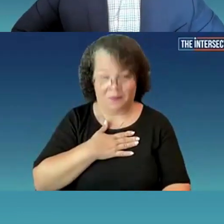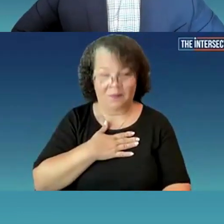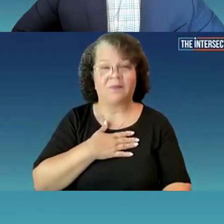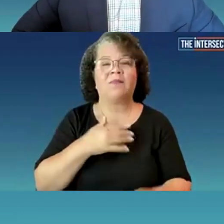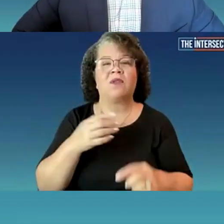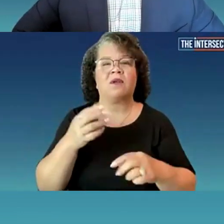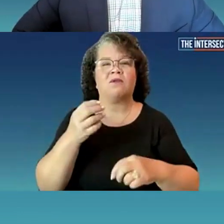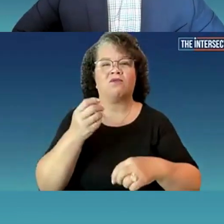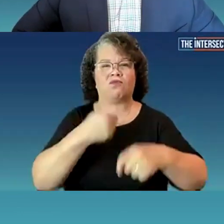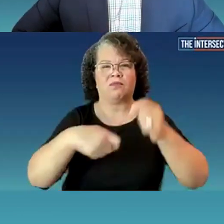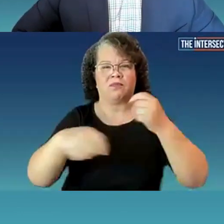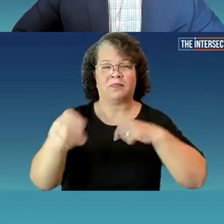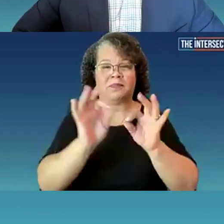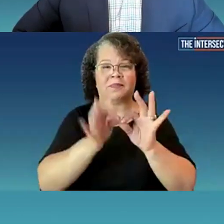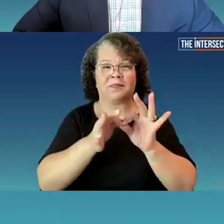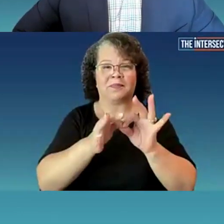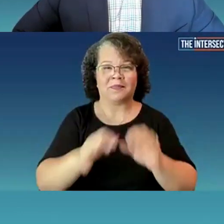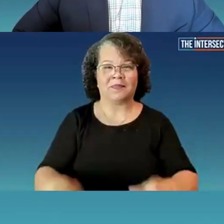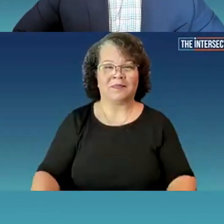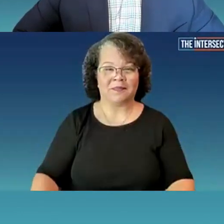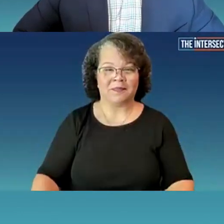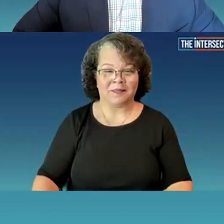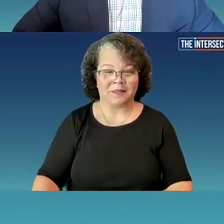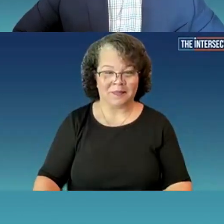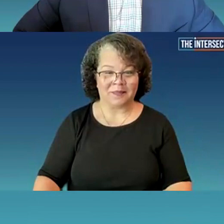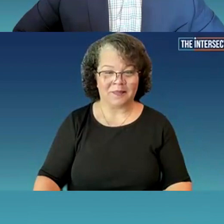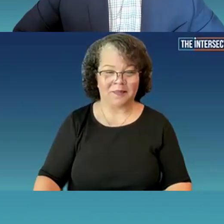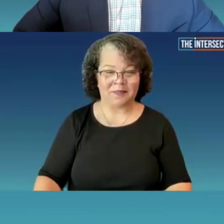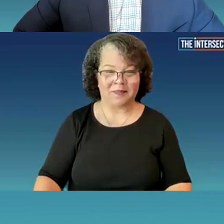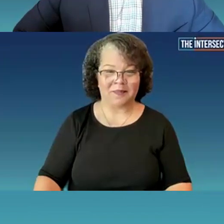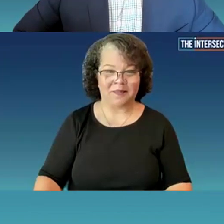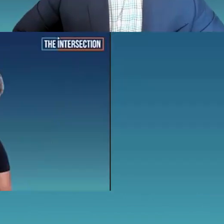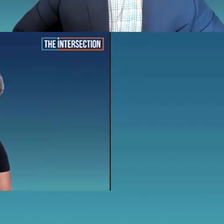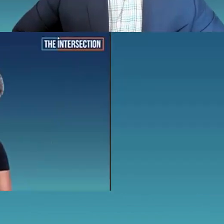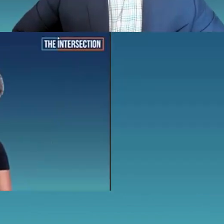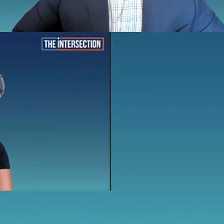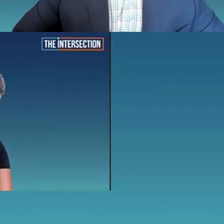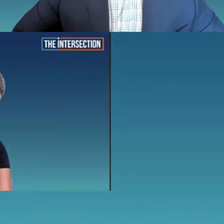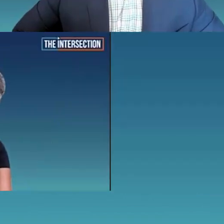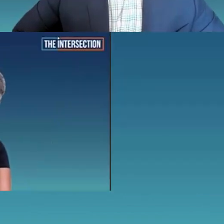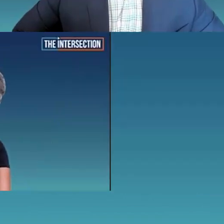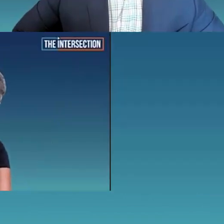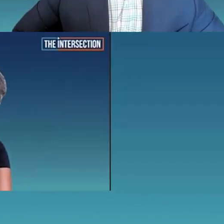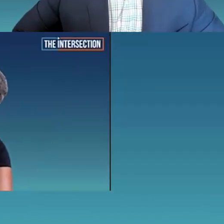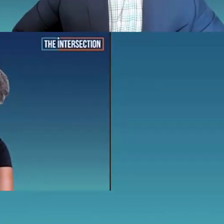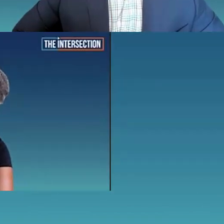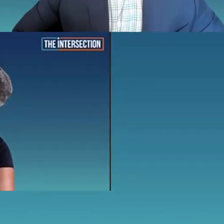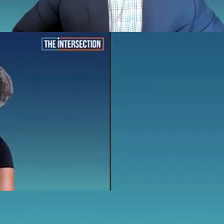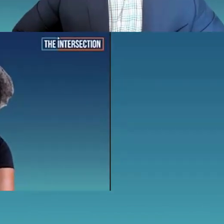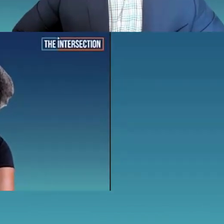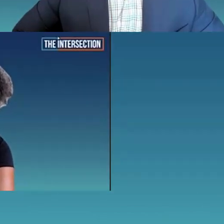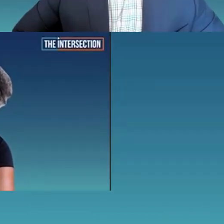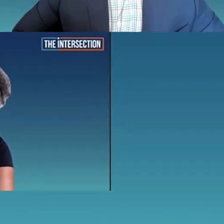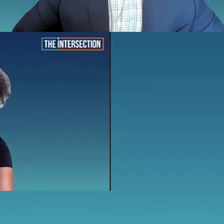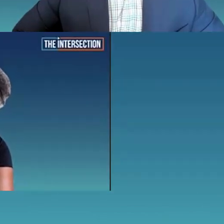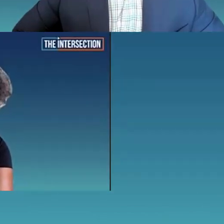to agree and yet disagree with Dawn. Okay. On the agreement